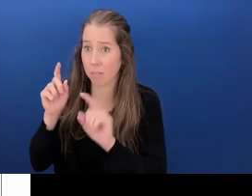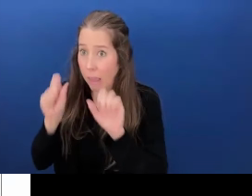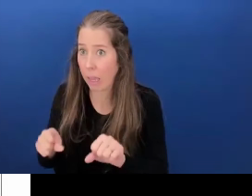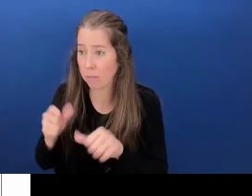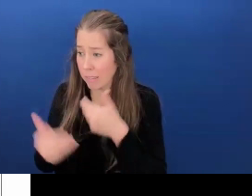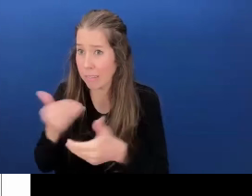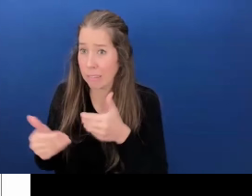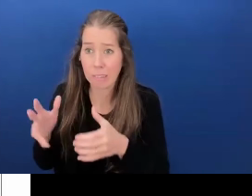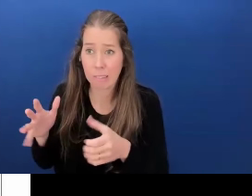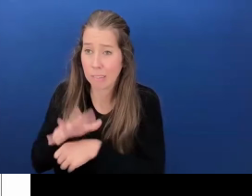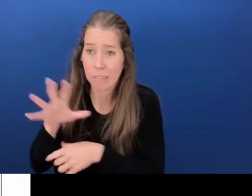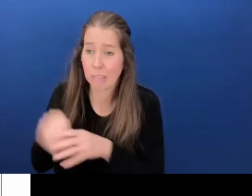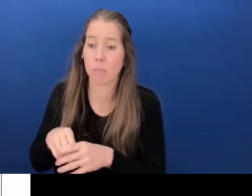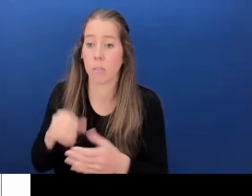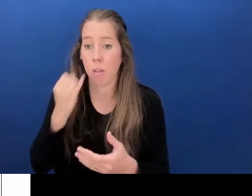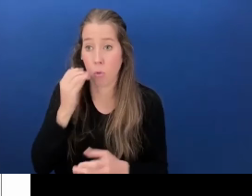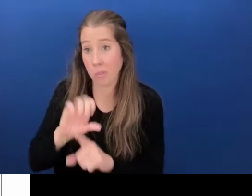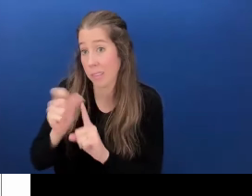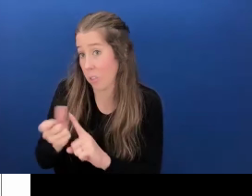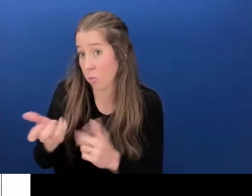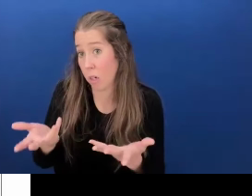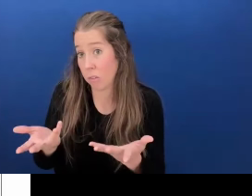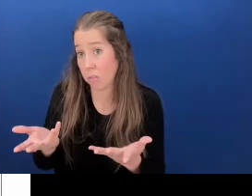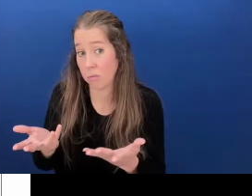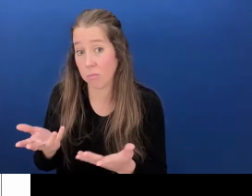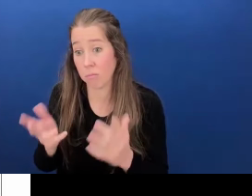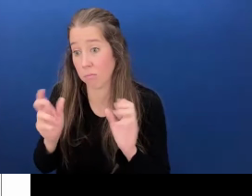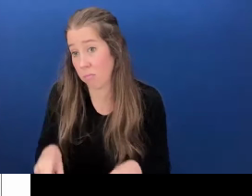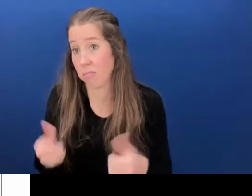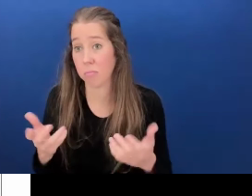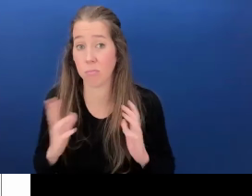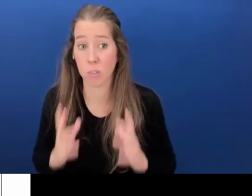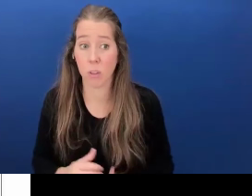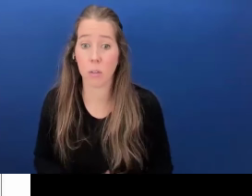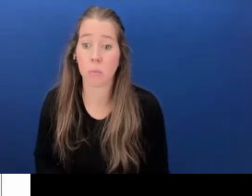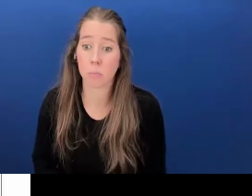it, if that's what your situation is dictating. All right.